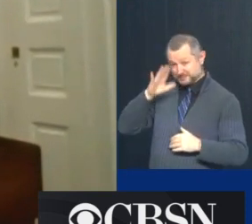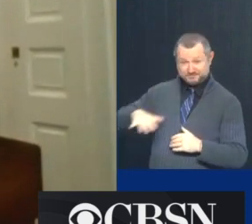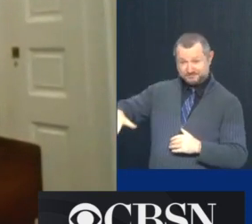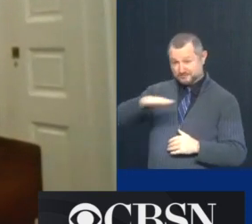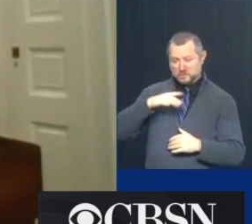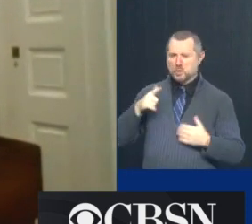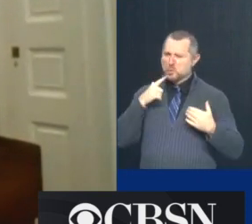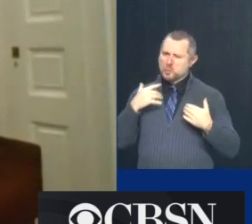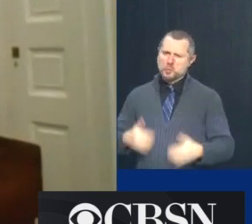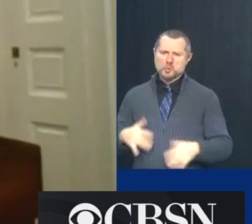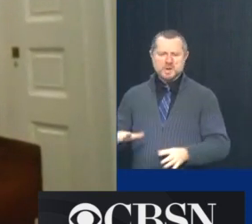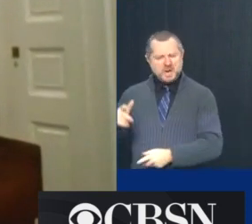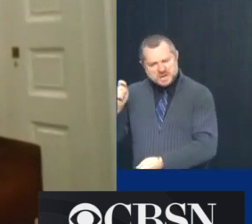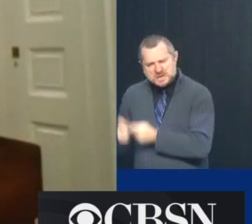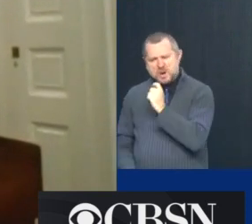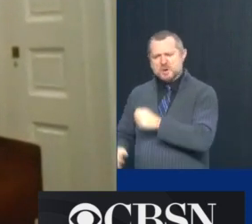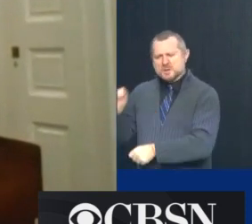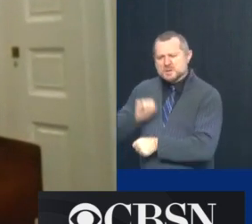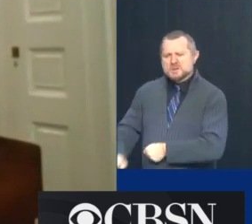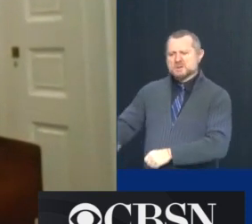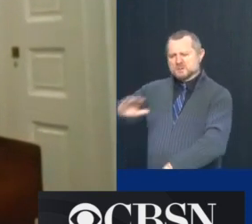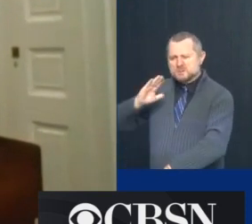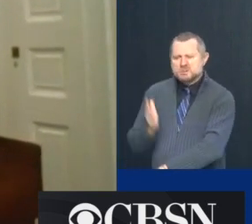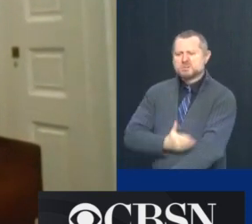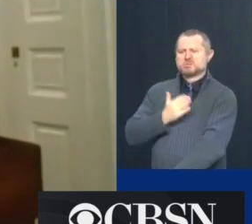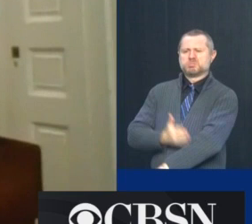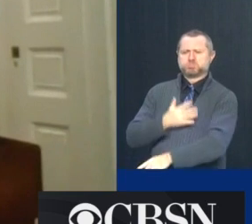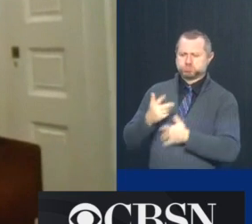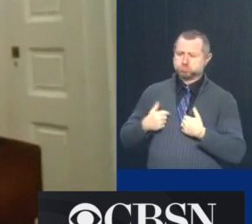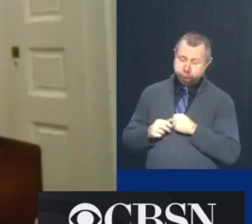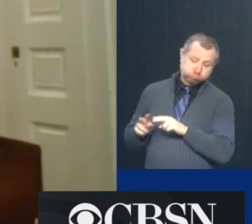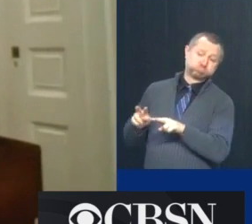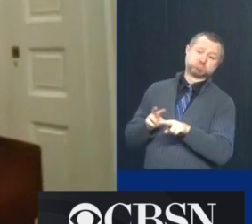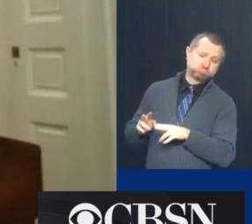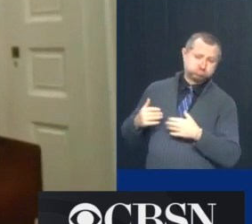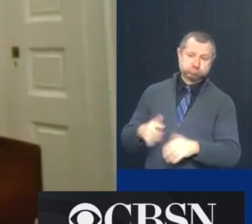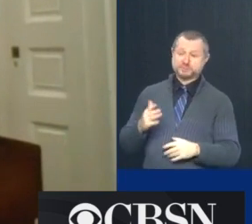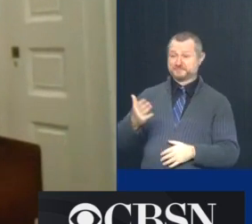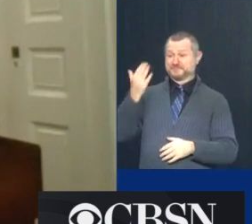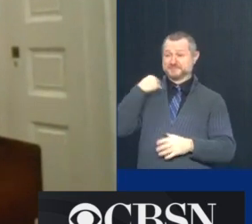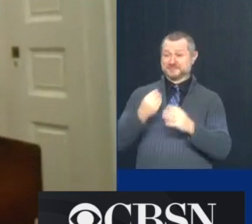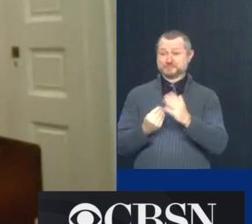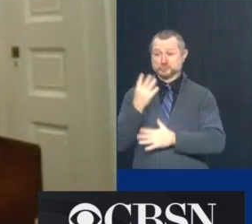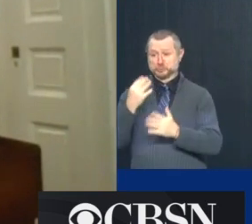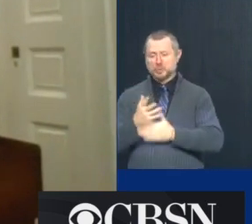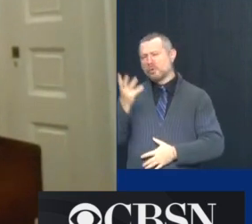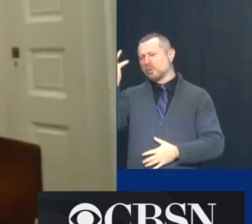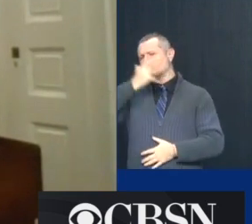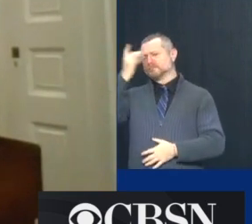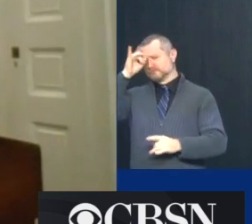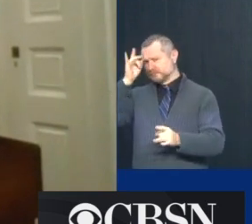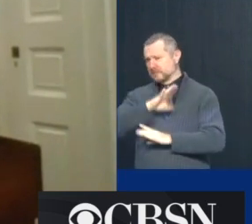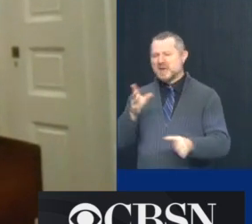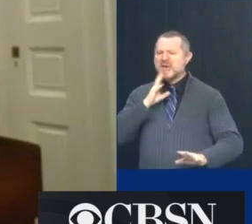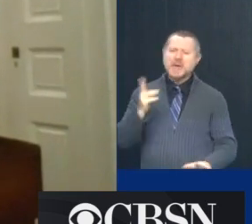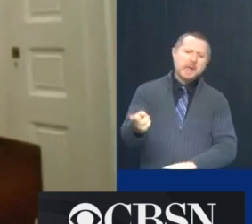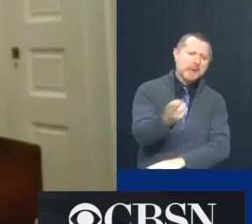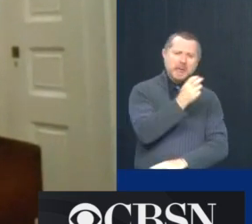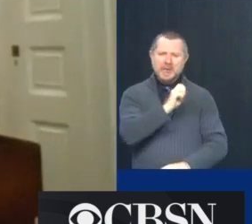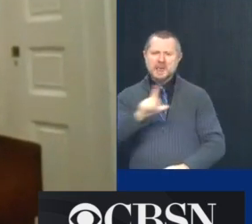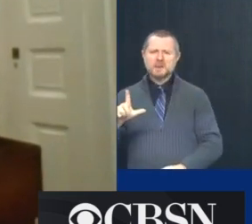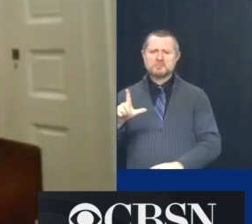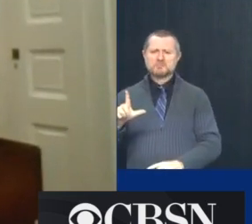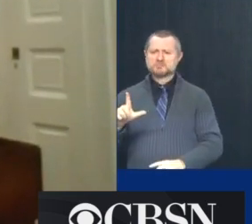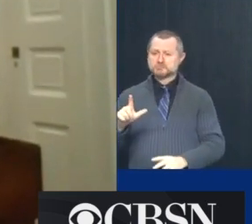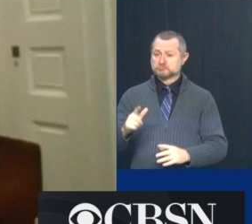has occurred. As you're right, we found ourselves in the middle of hell out of nowhere in the spring, but since then, tremendous work has been done, and we're